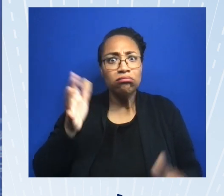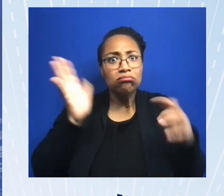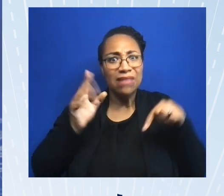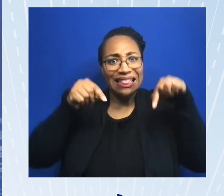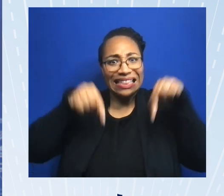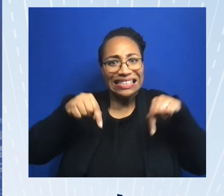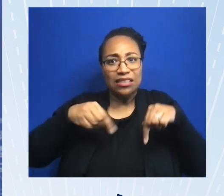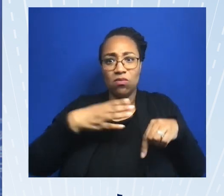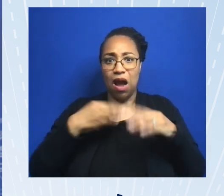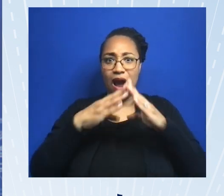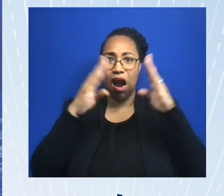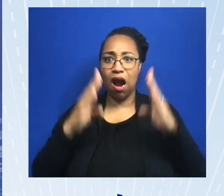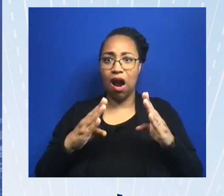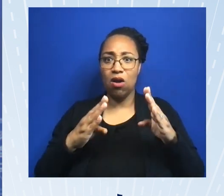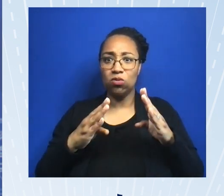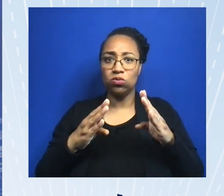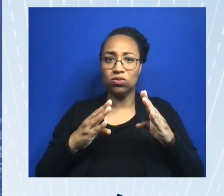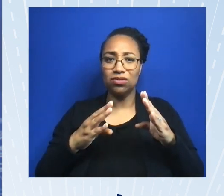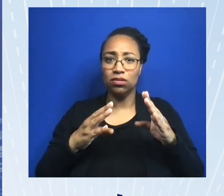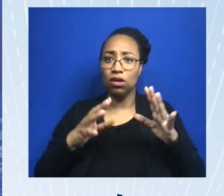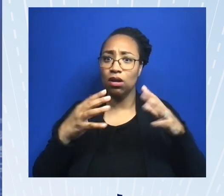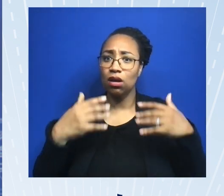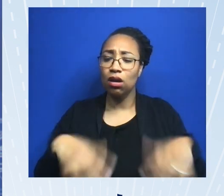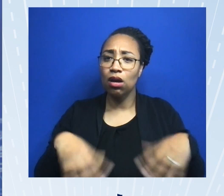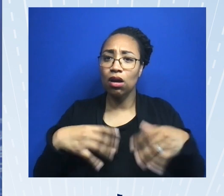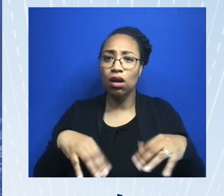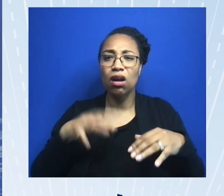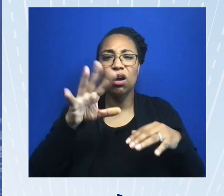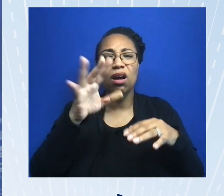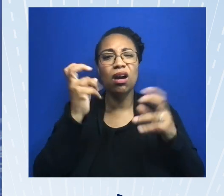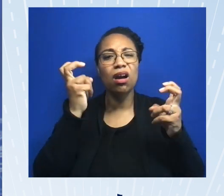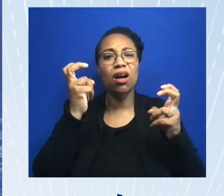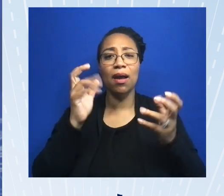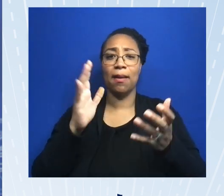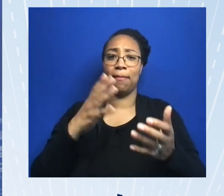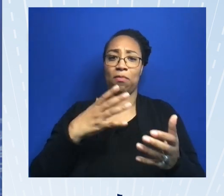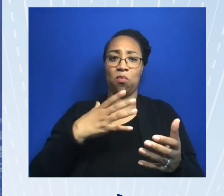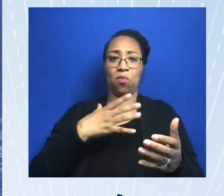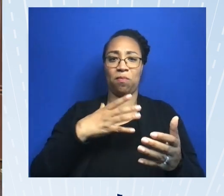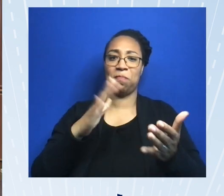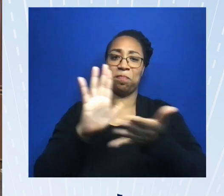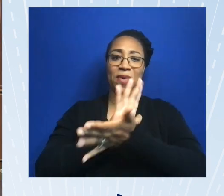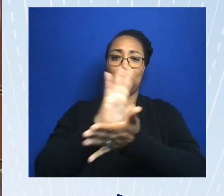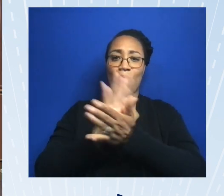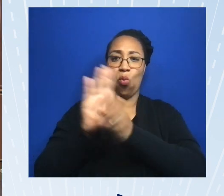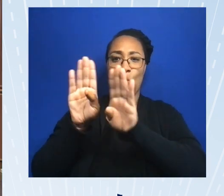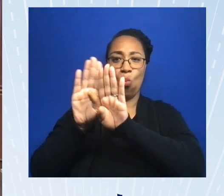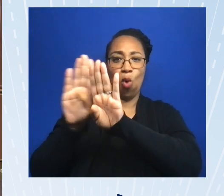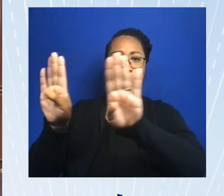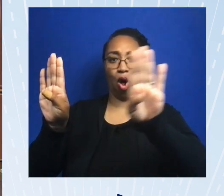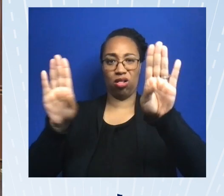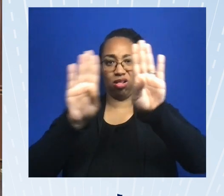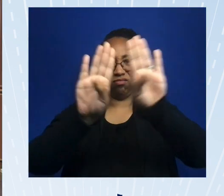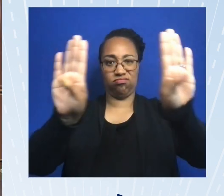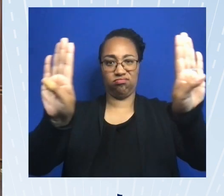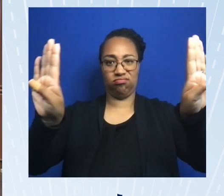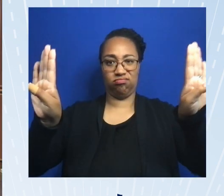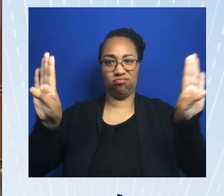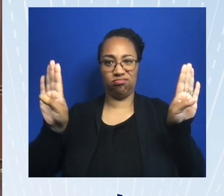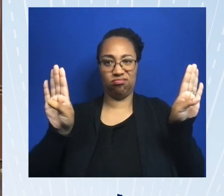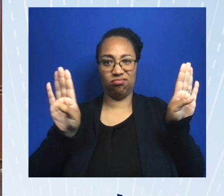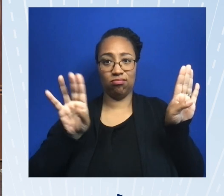walls around this country to prevent Jews from entering our borders. We assemble with memories of a